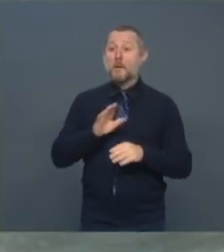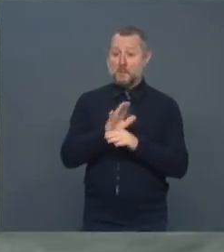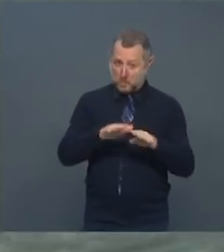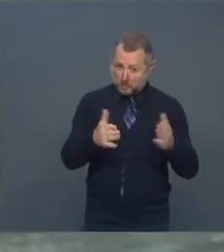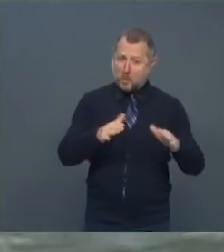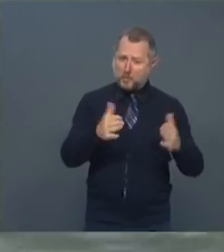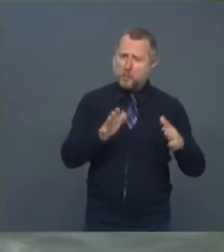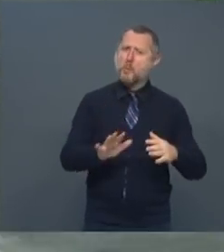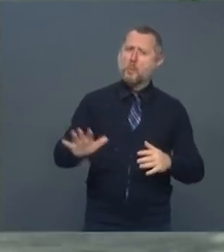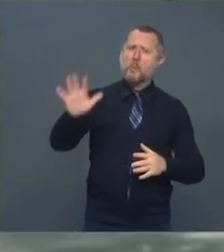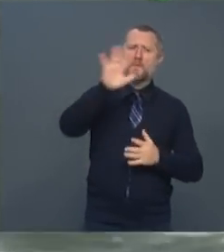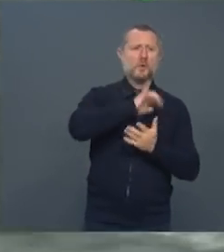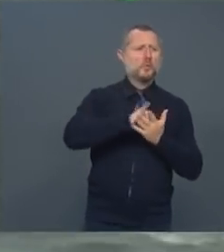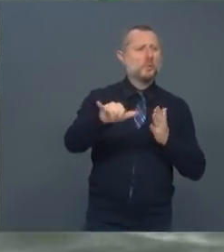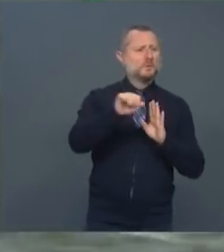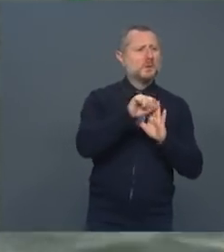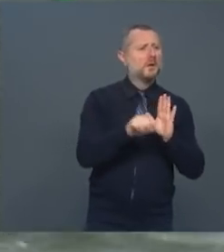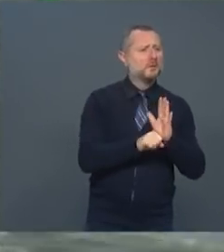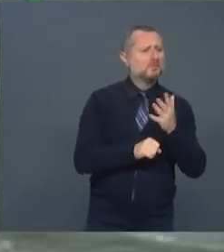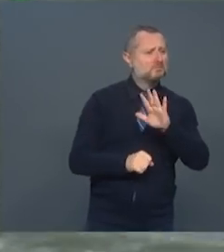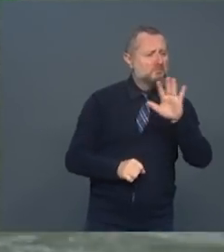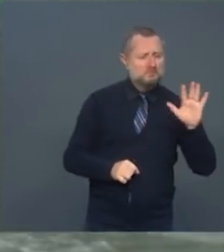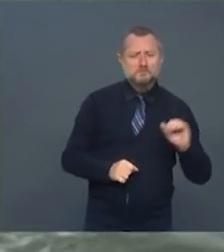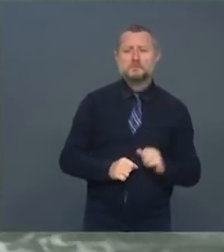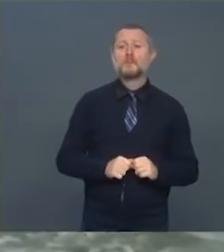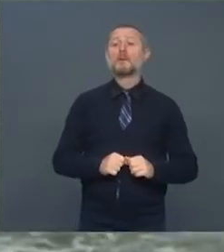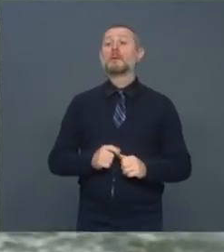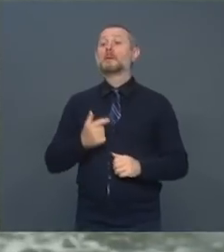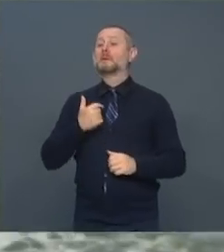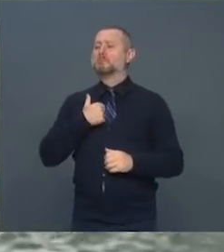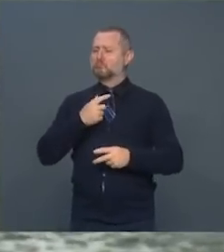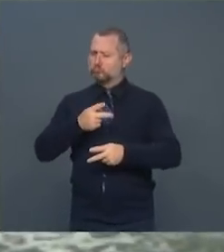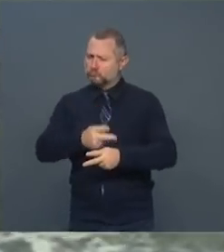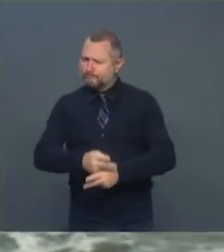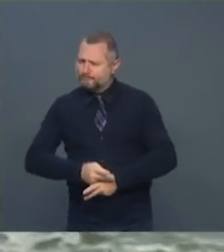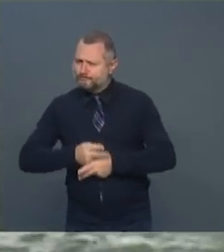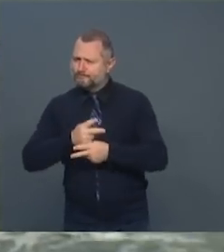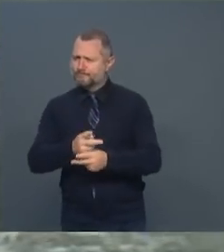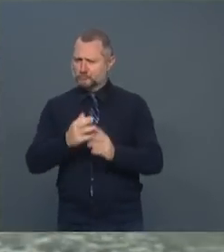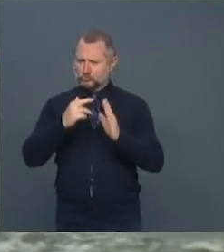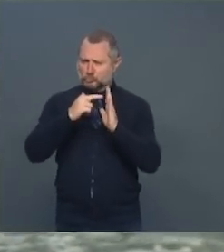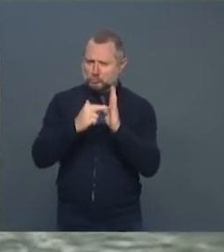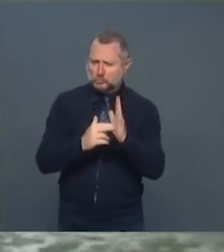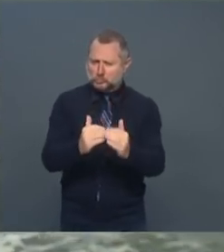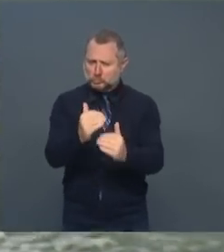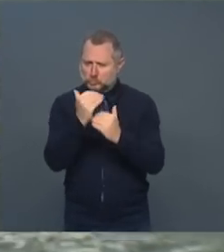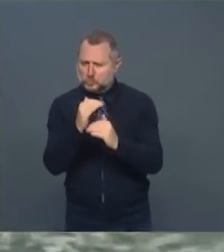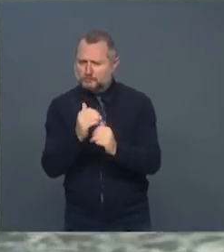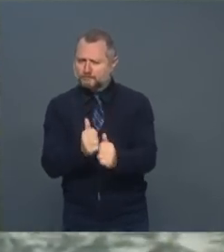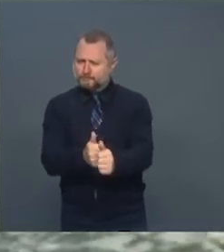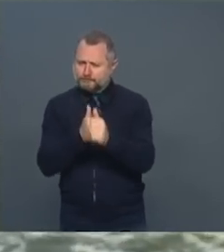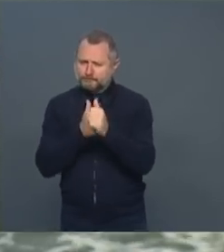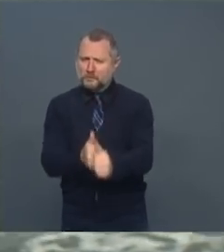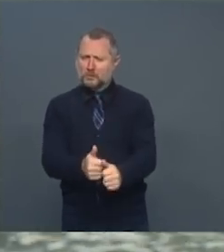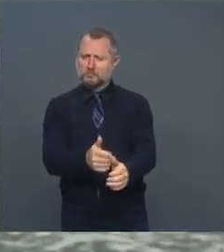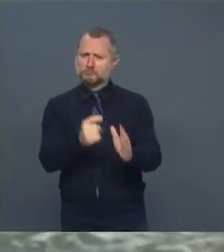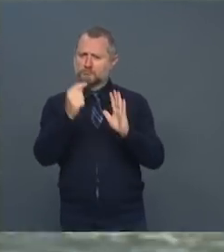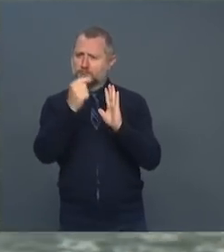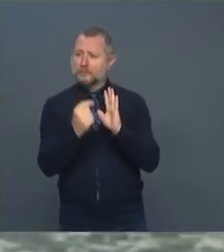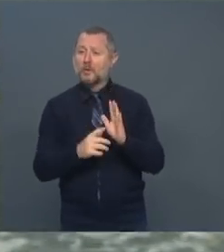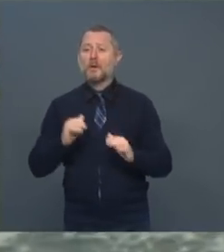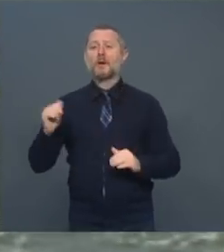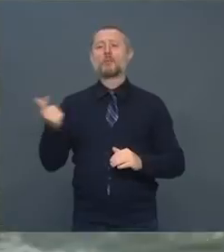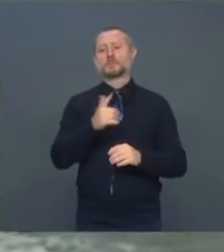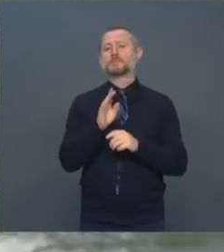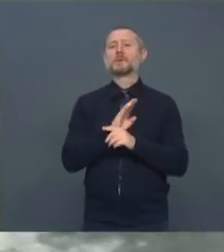state. We have precautions, we have regulations on opening businesses, but every business wants to be